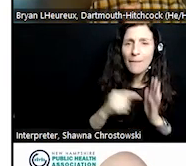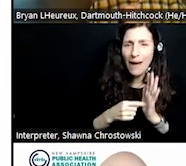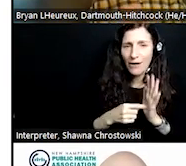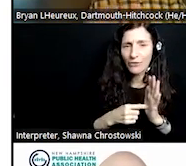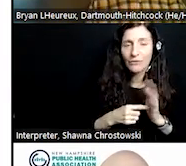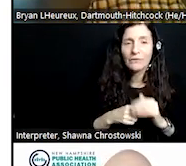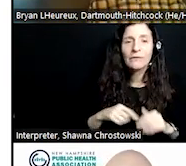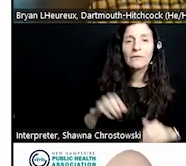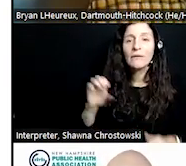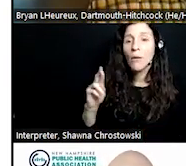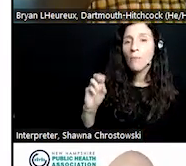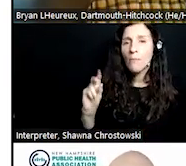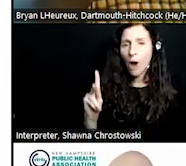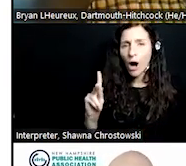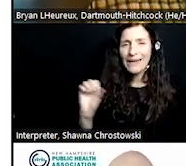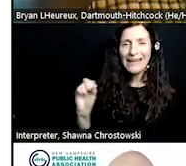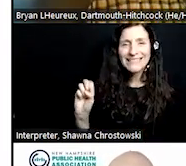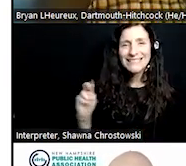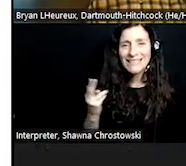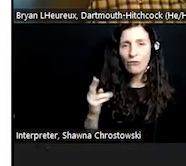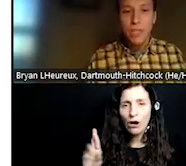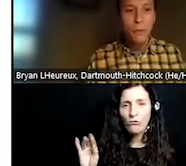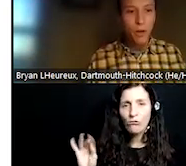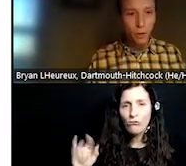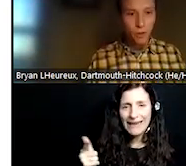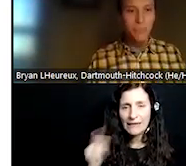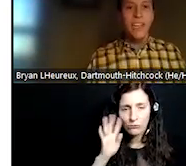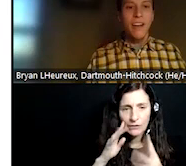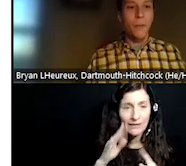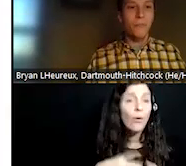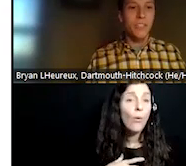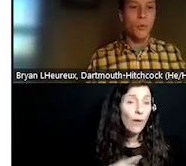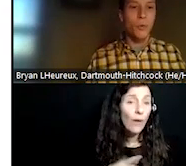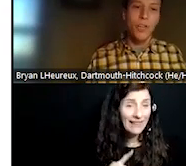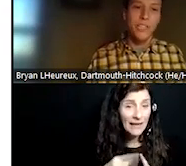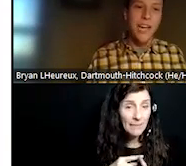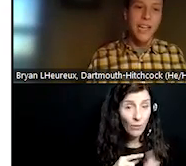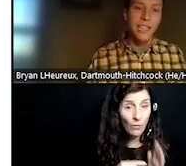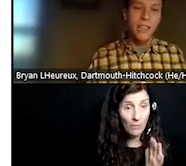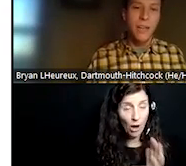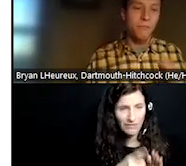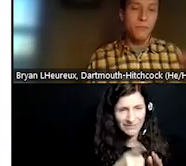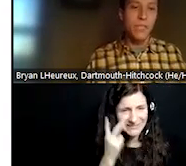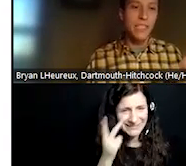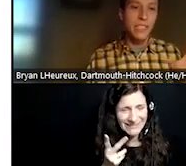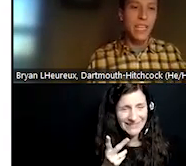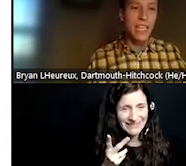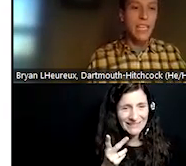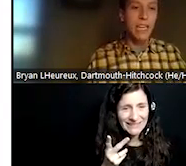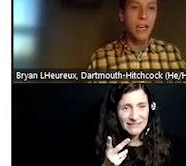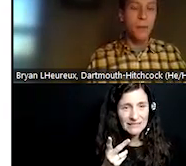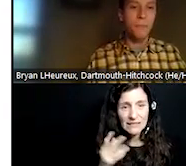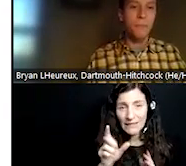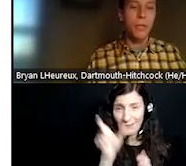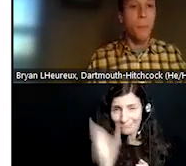created by Mark and Sarah Redding. What I really like about this model, so over on the side, I listed the